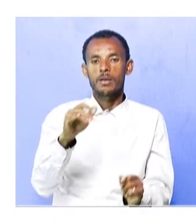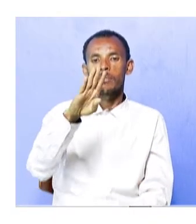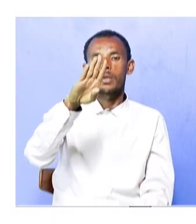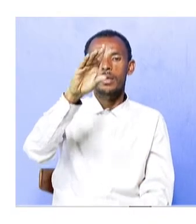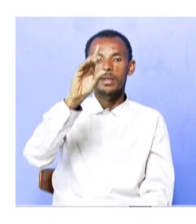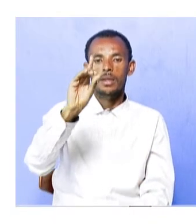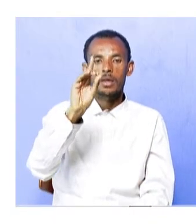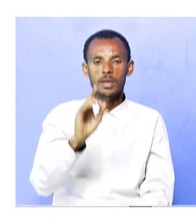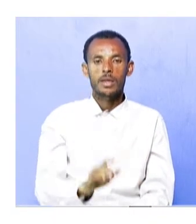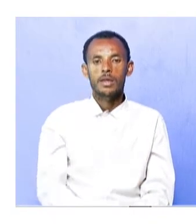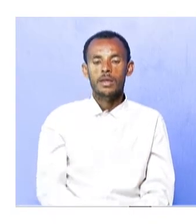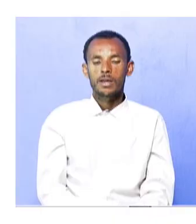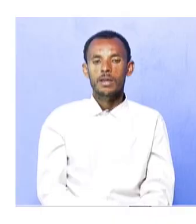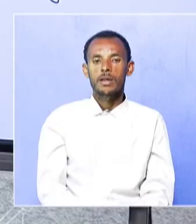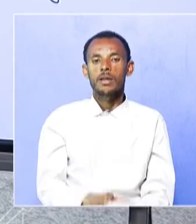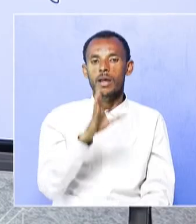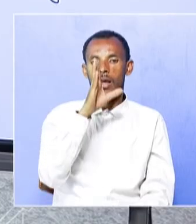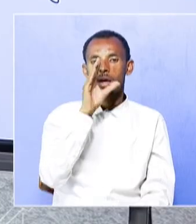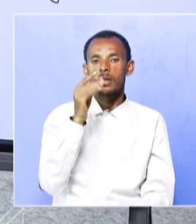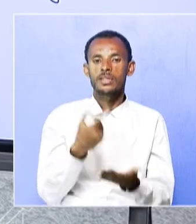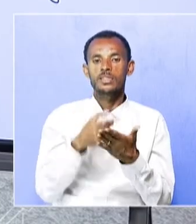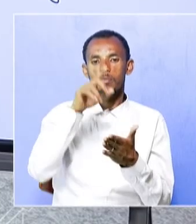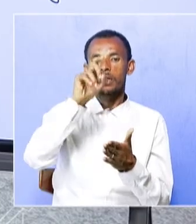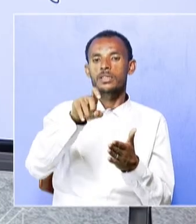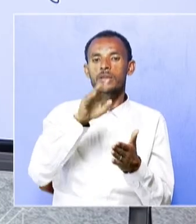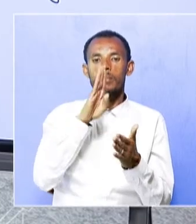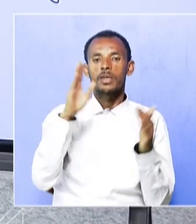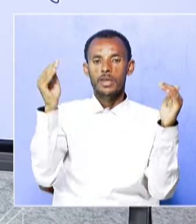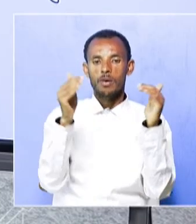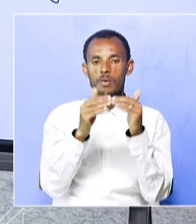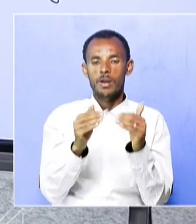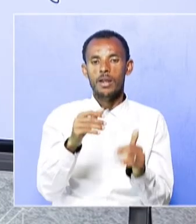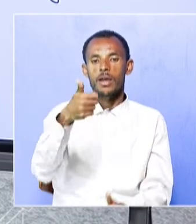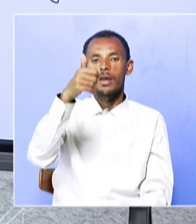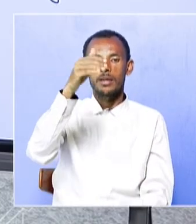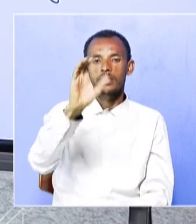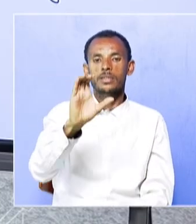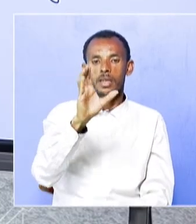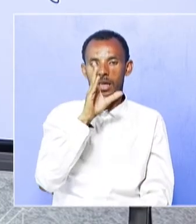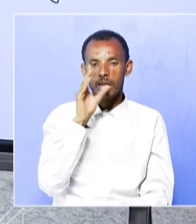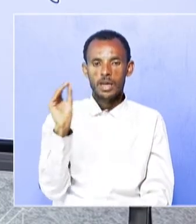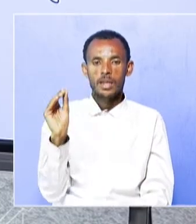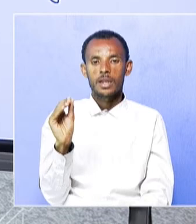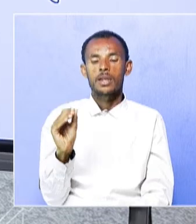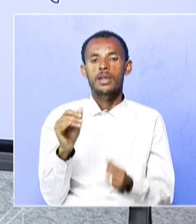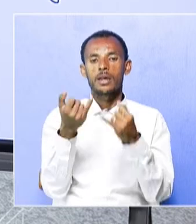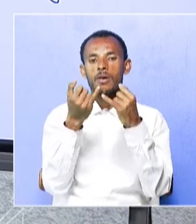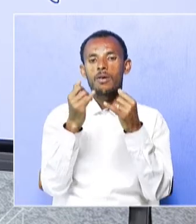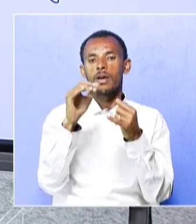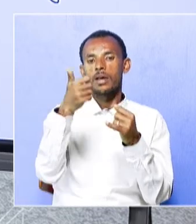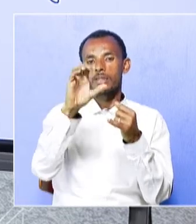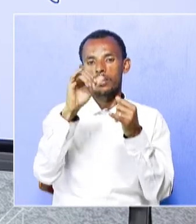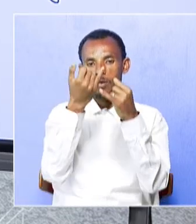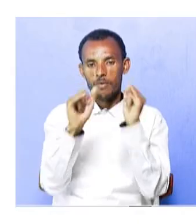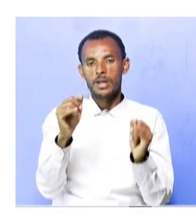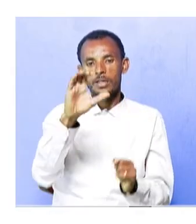BD. And this must be the same as AC over